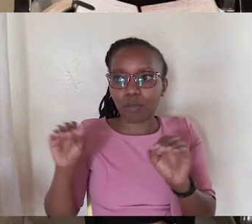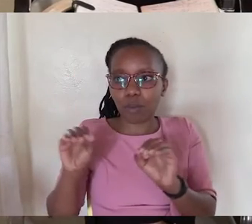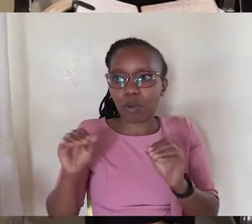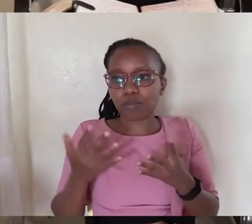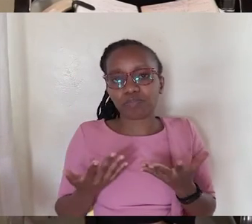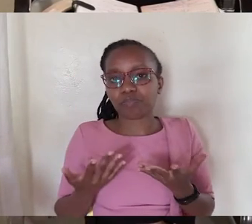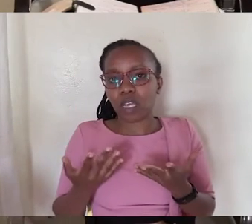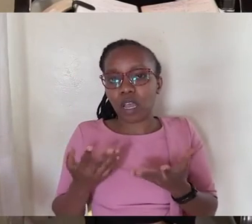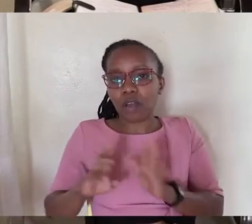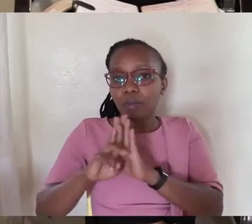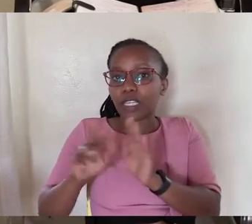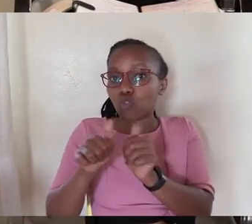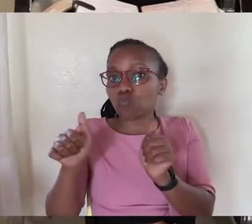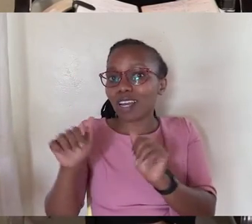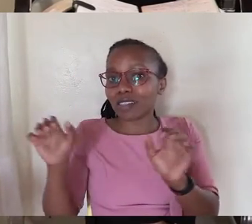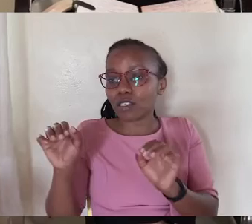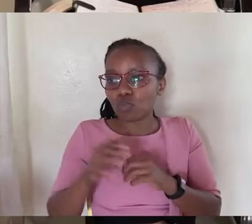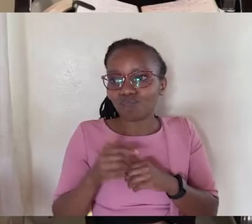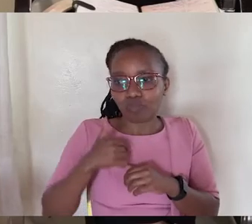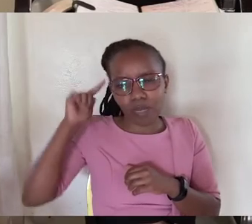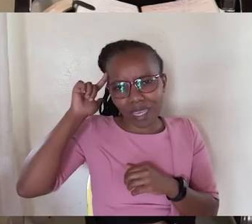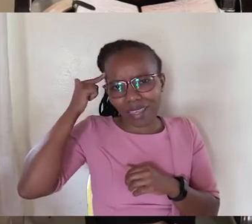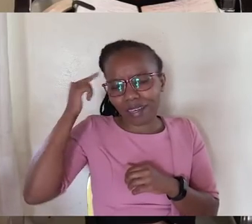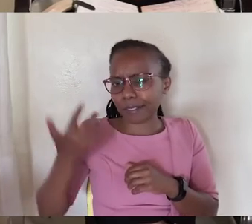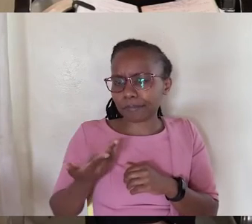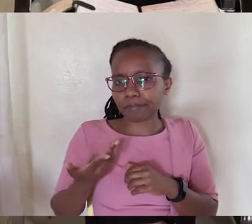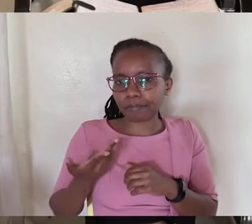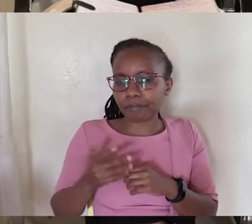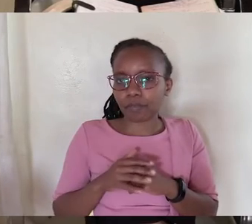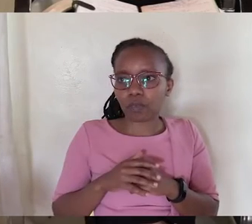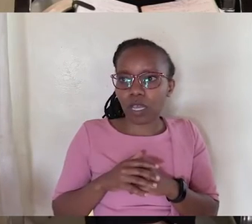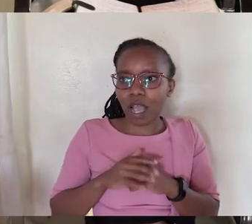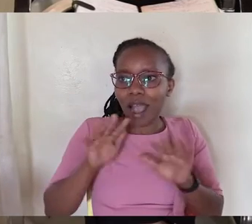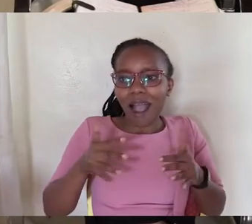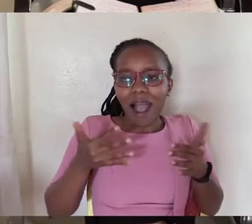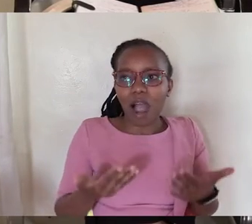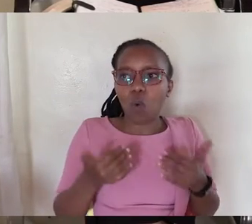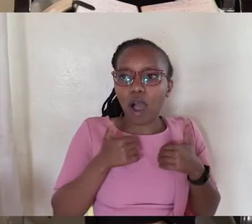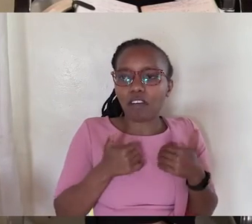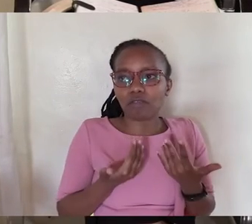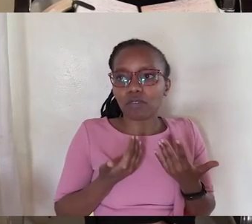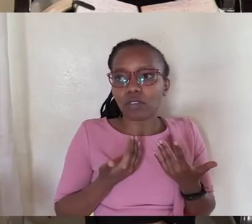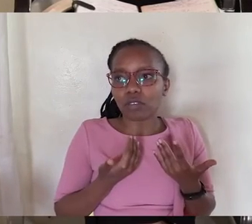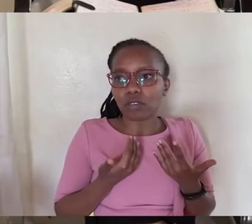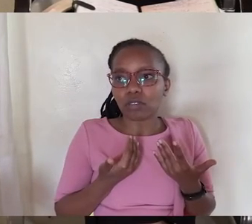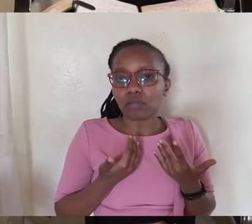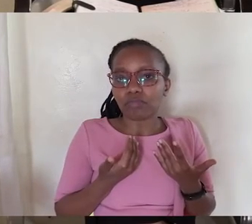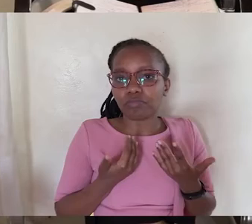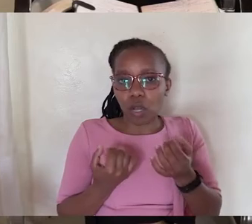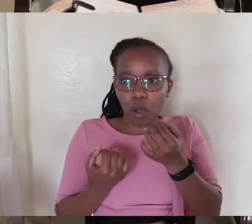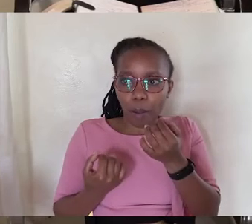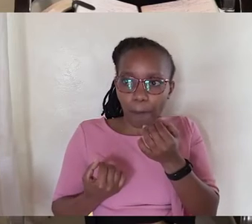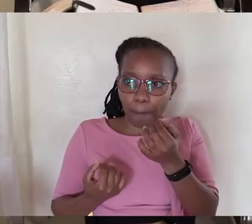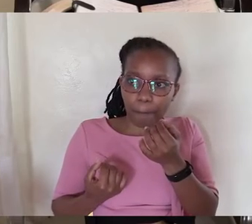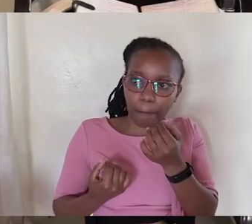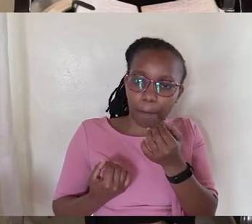and misrepresented. So what one of the things that I thought about was actually thinking about how we could have an amplified voice, and that is how Grace